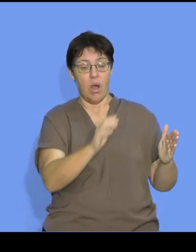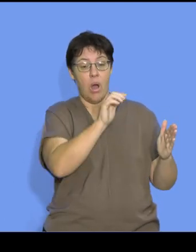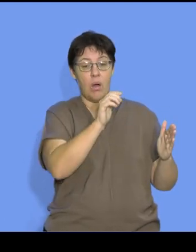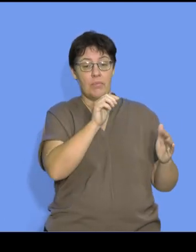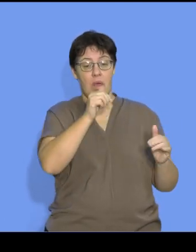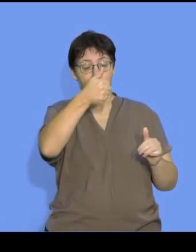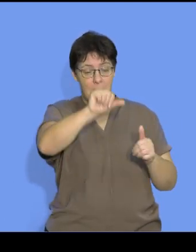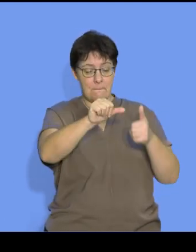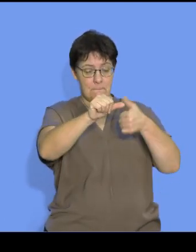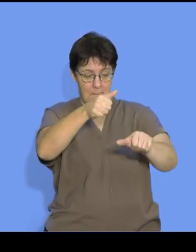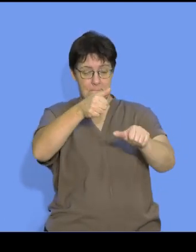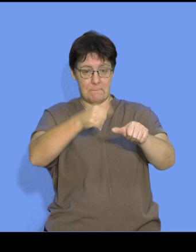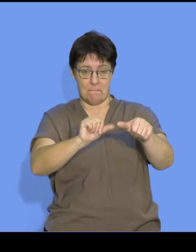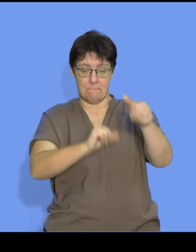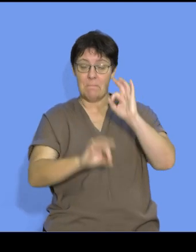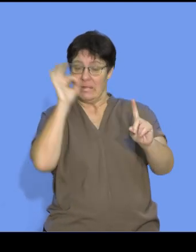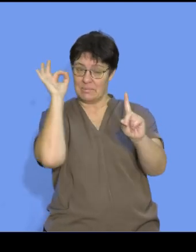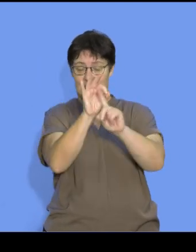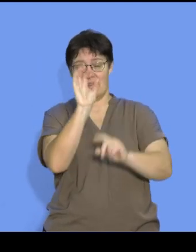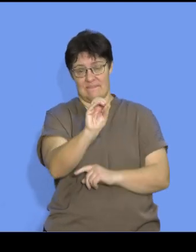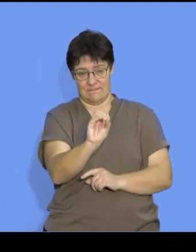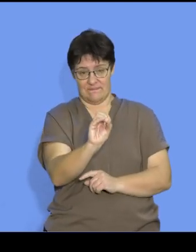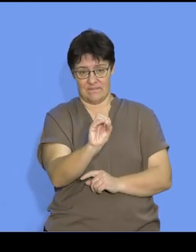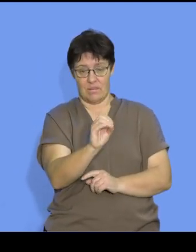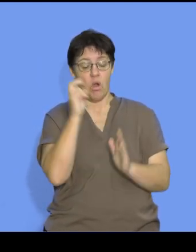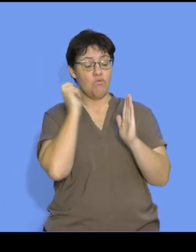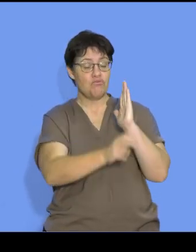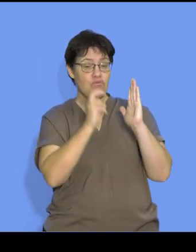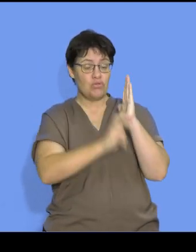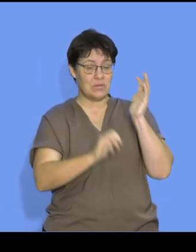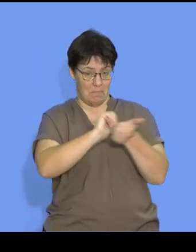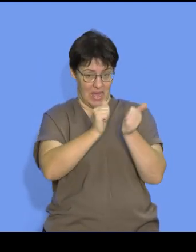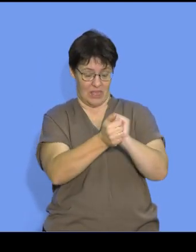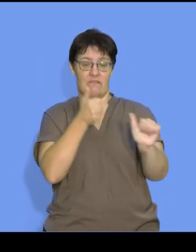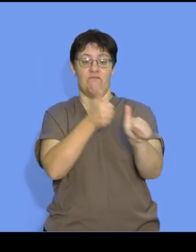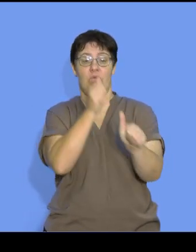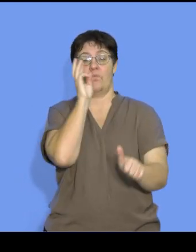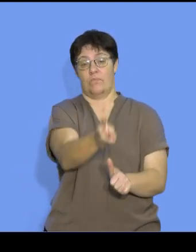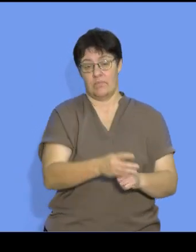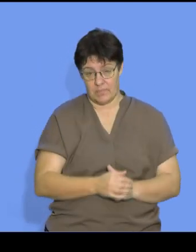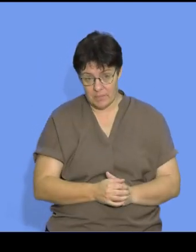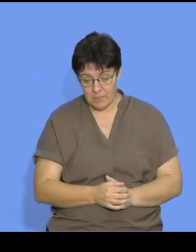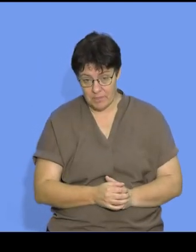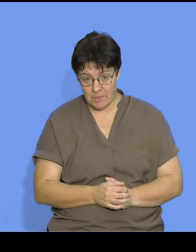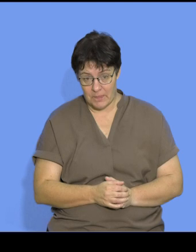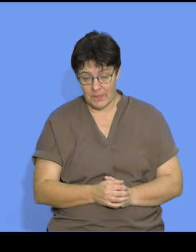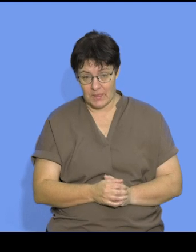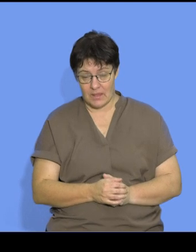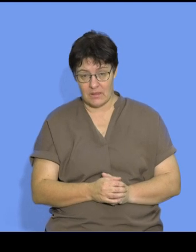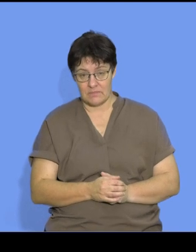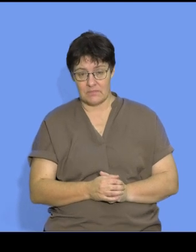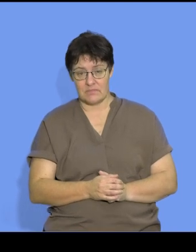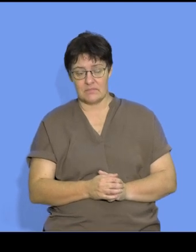order that are formed by a mathematical rule. So here we can see the connection to maths.